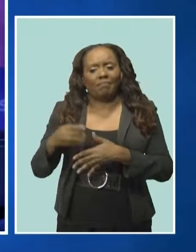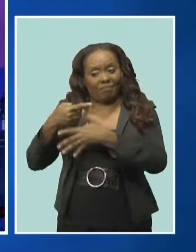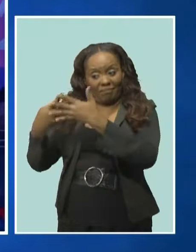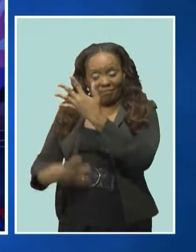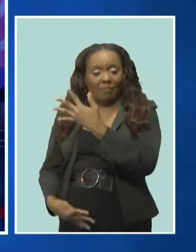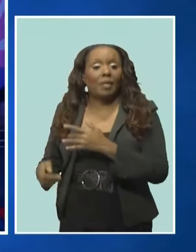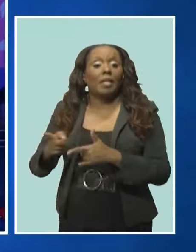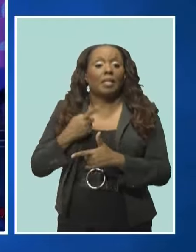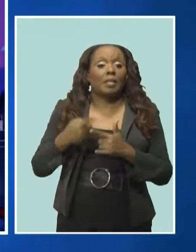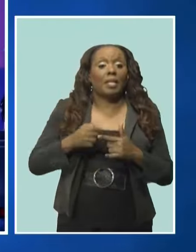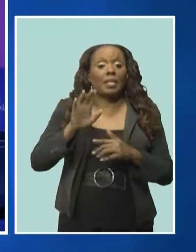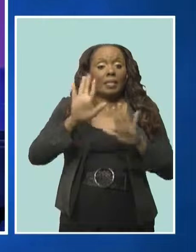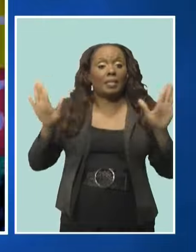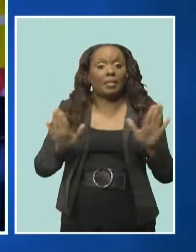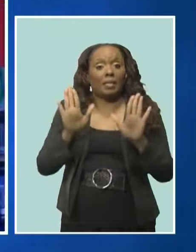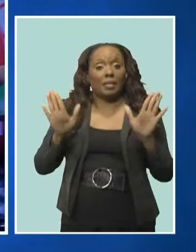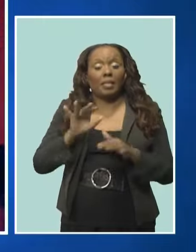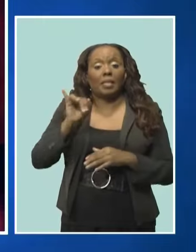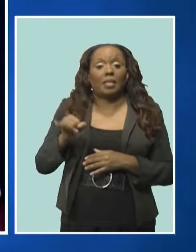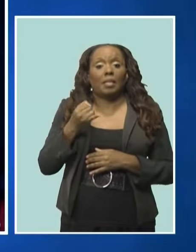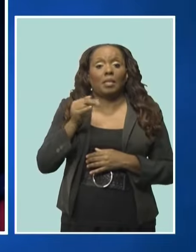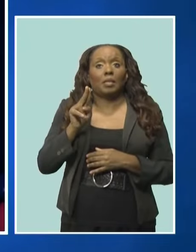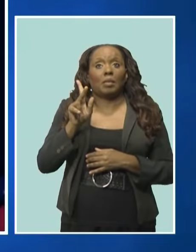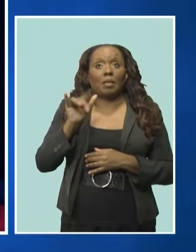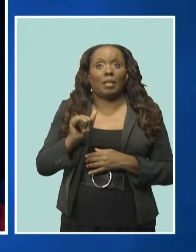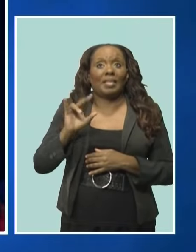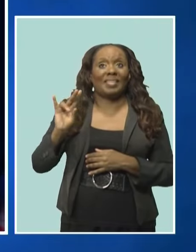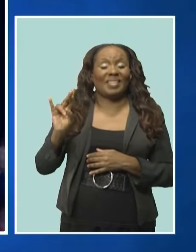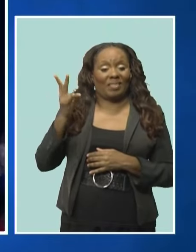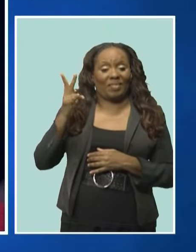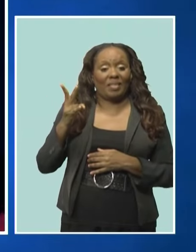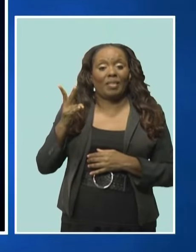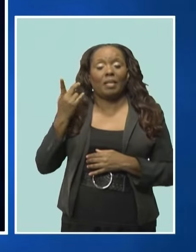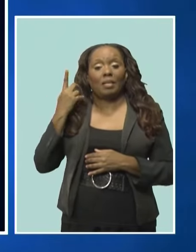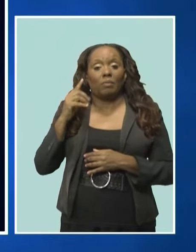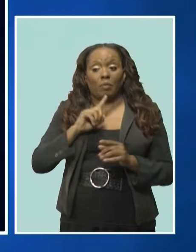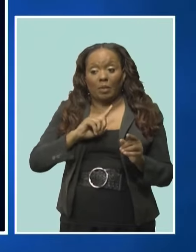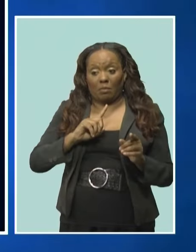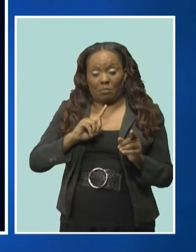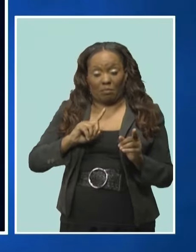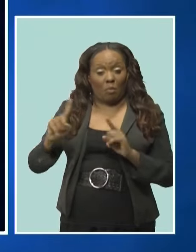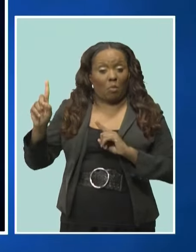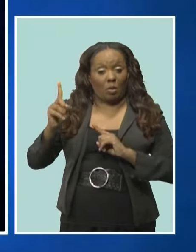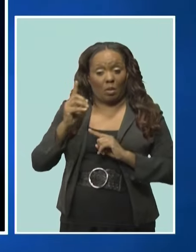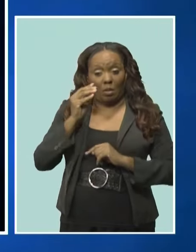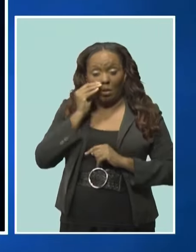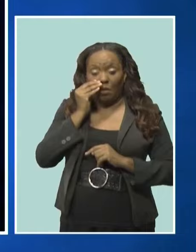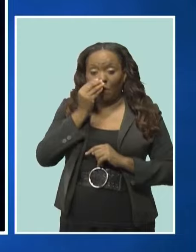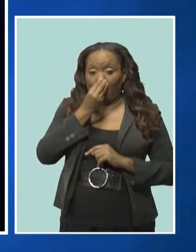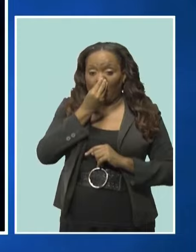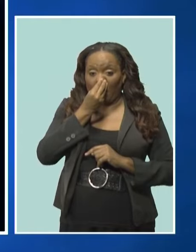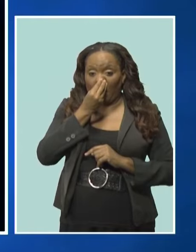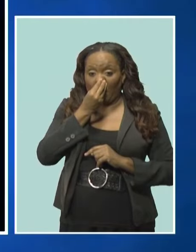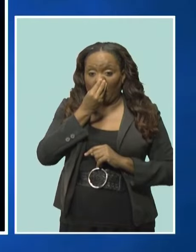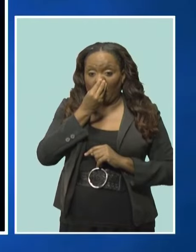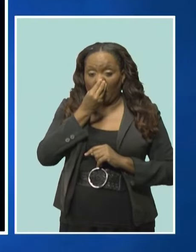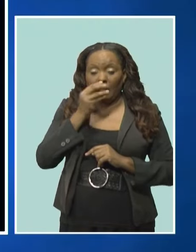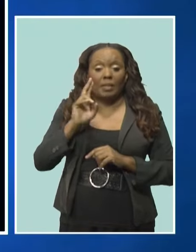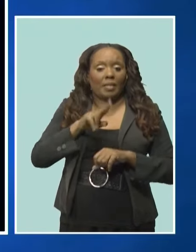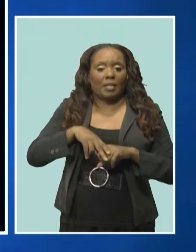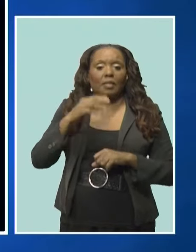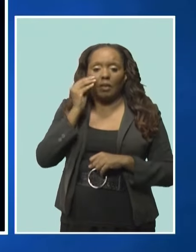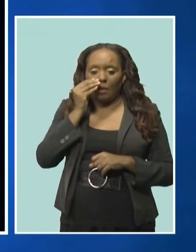on Sunday, July 7th for the semi-finals. That starts at 7 p.m. Tickets are available on ticketpal.com,